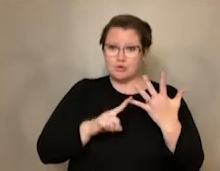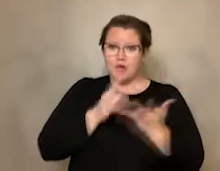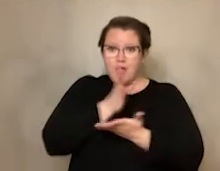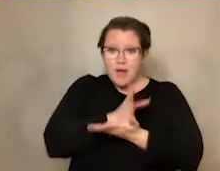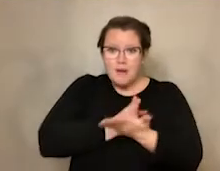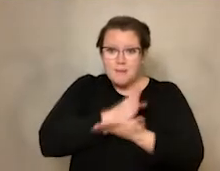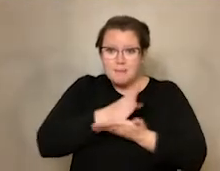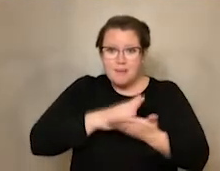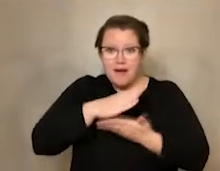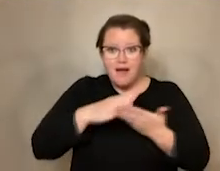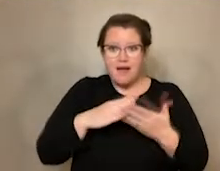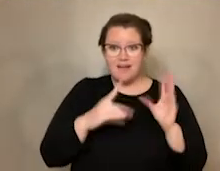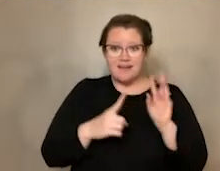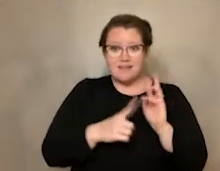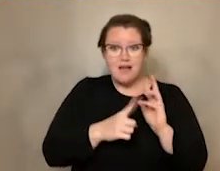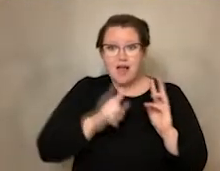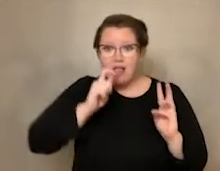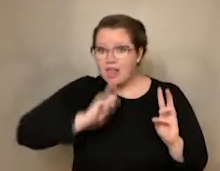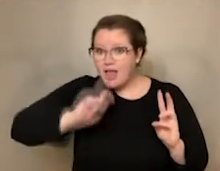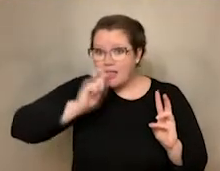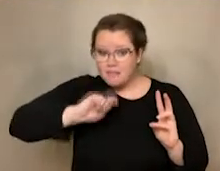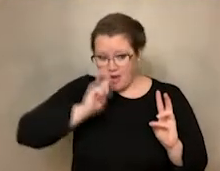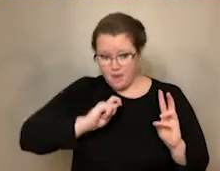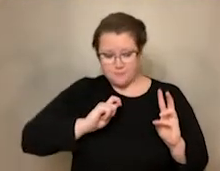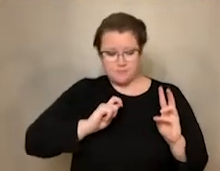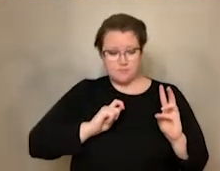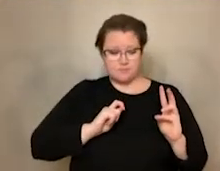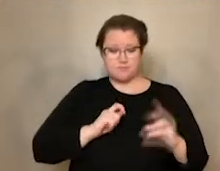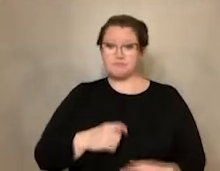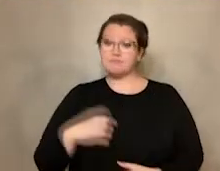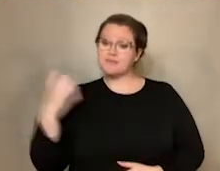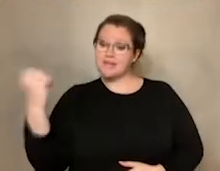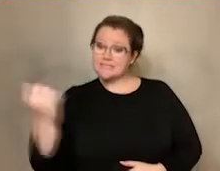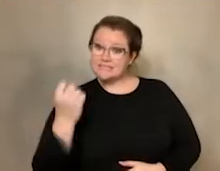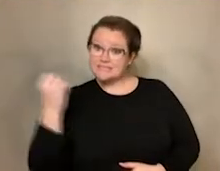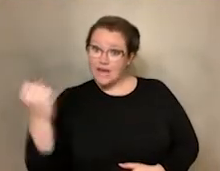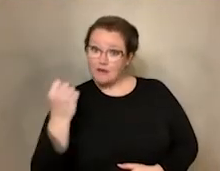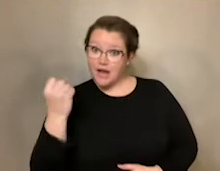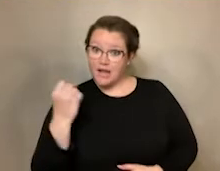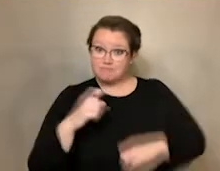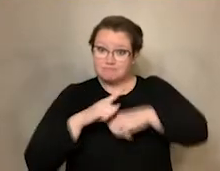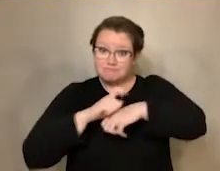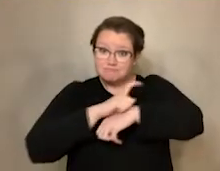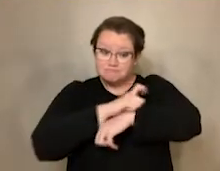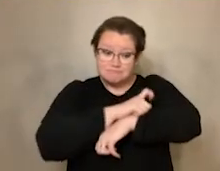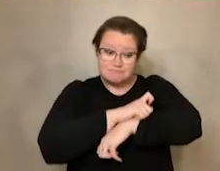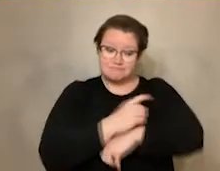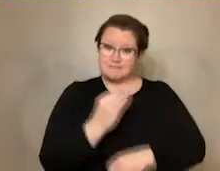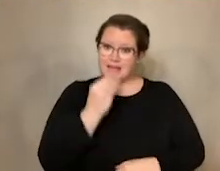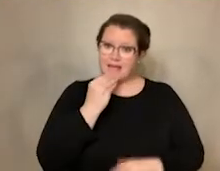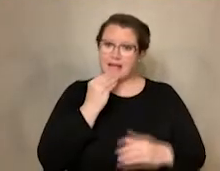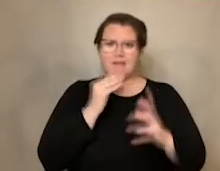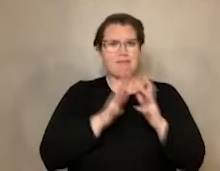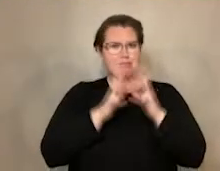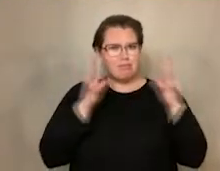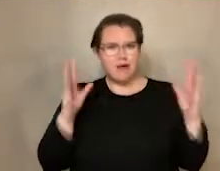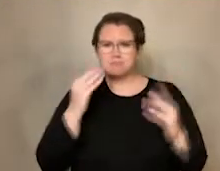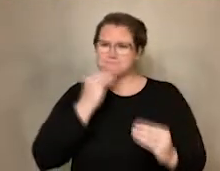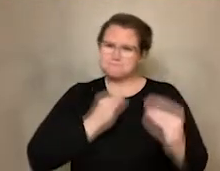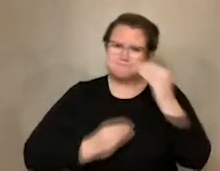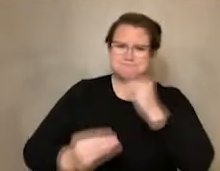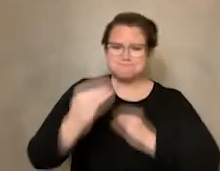pie and a lollipop. El sábado, la oruga tenía mucho más hambre